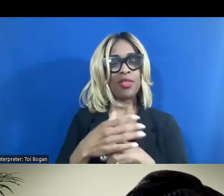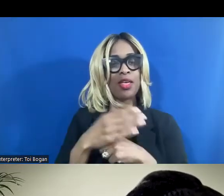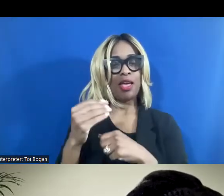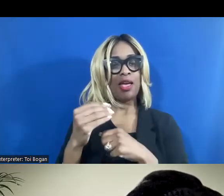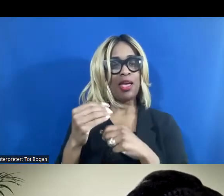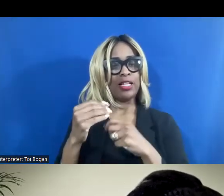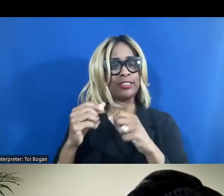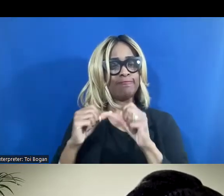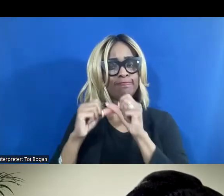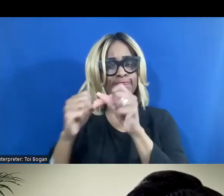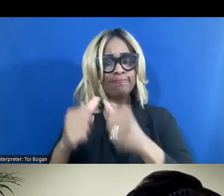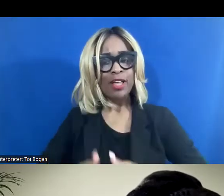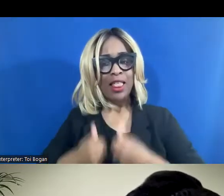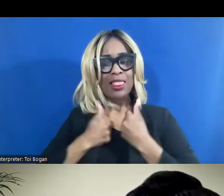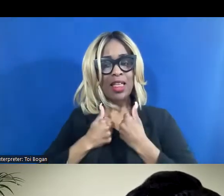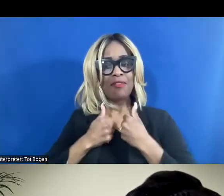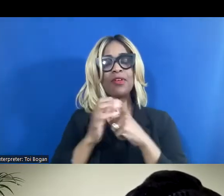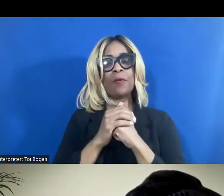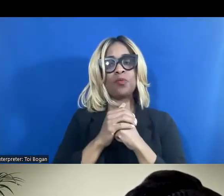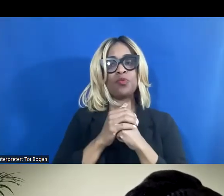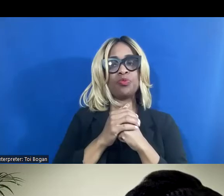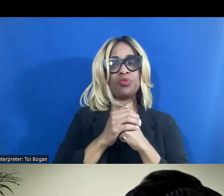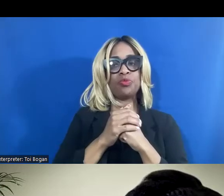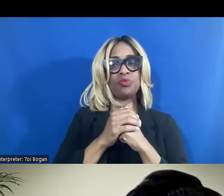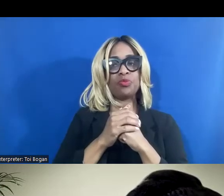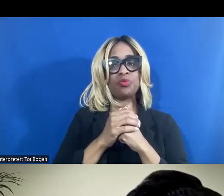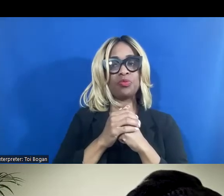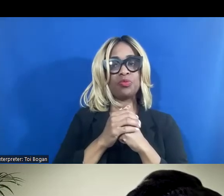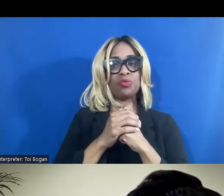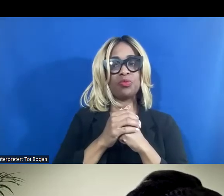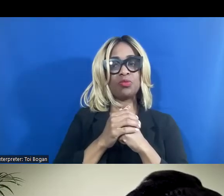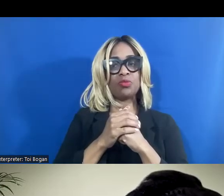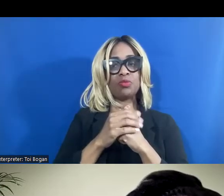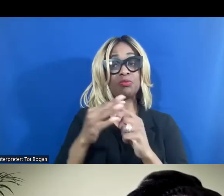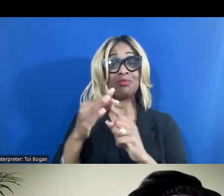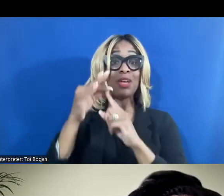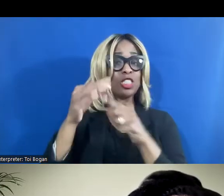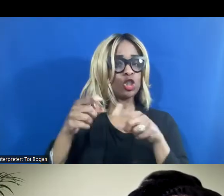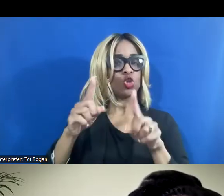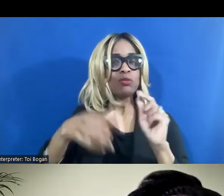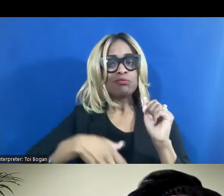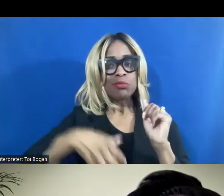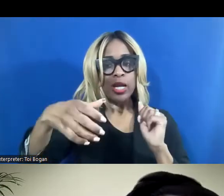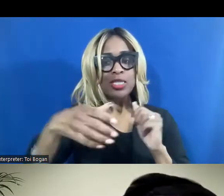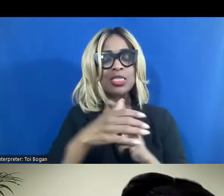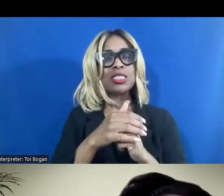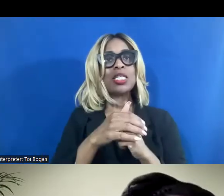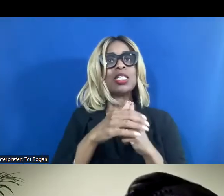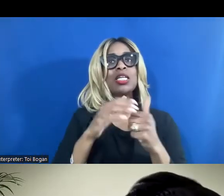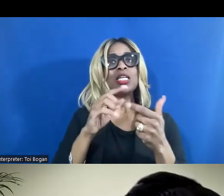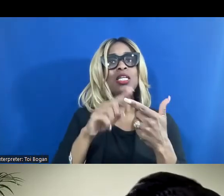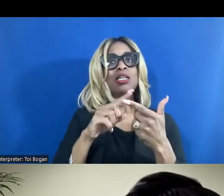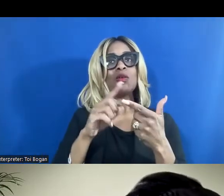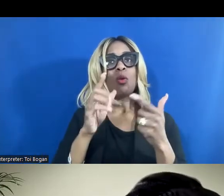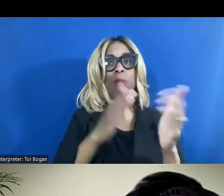longevity, especially when you are pregnant and planning